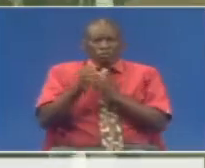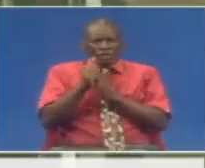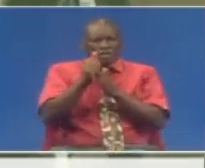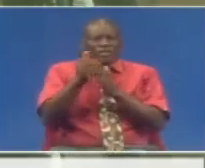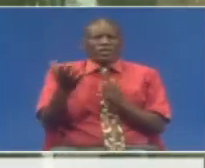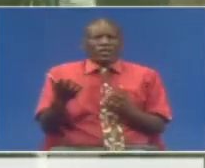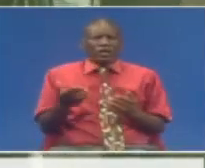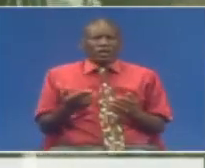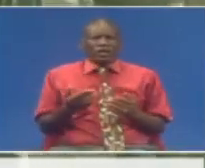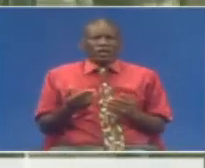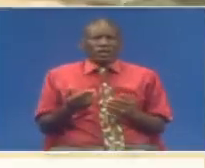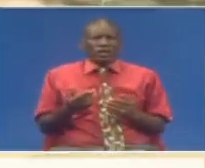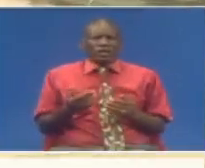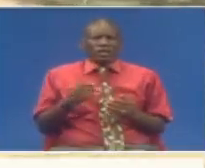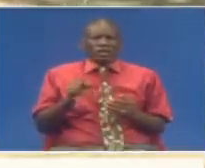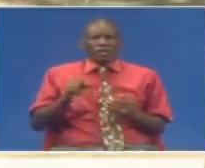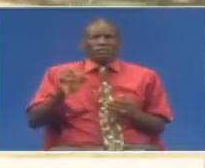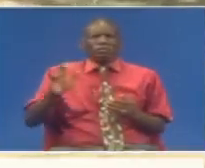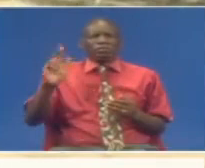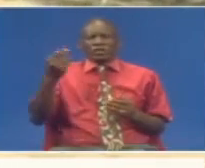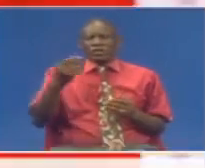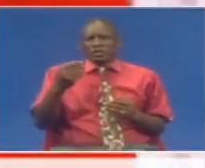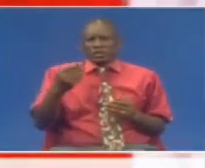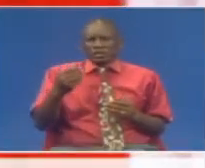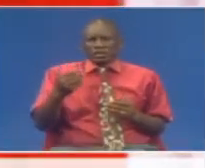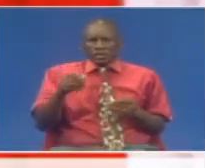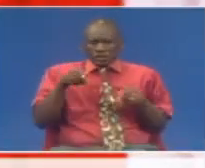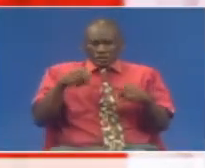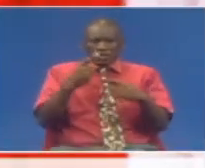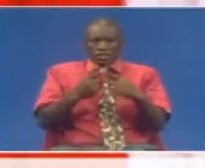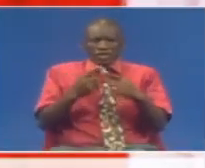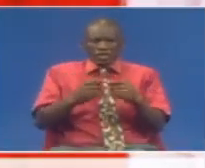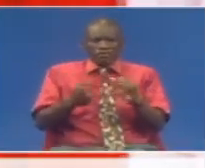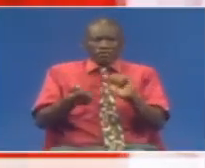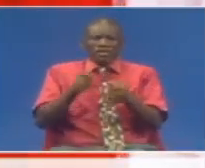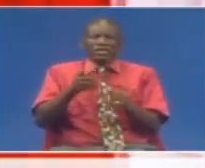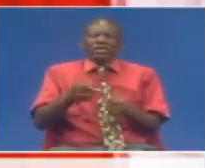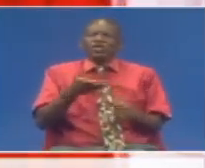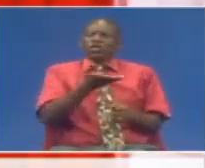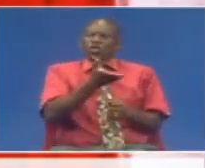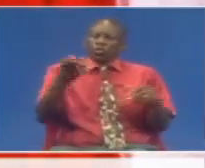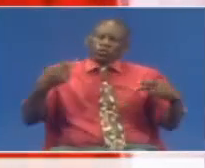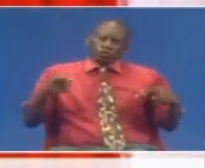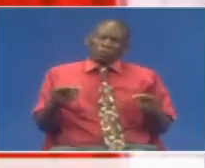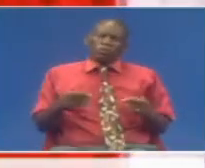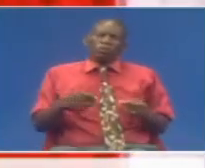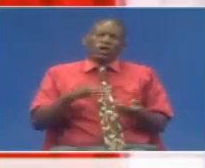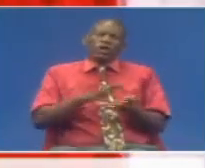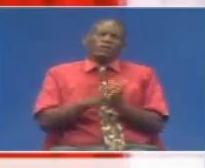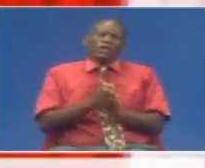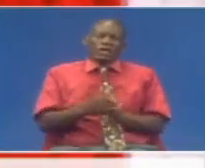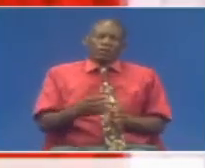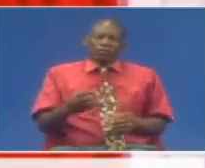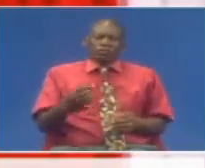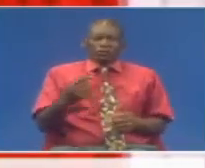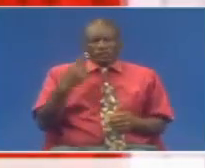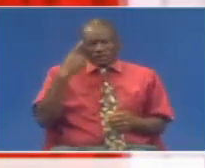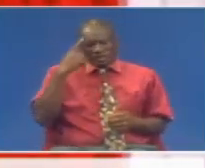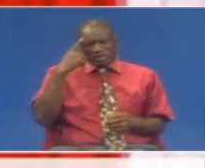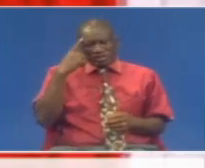was granted by the president this year. Kwa sababu wale watu wamekuwa wajeuri,